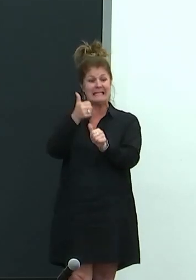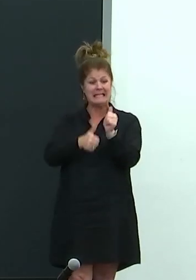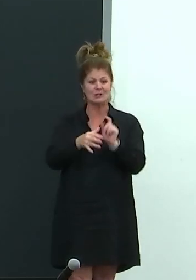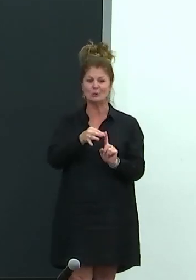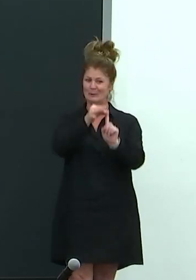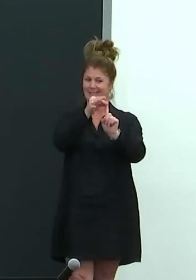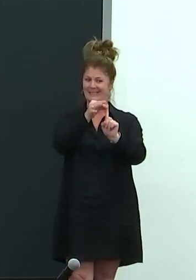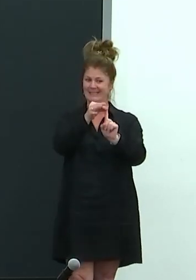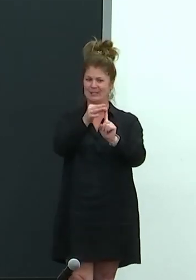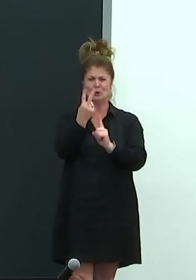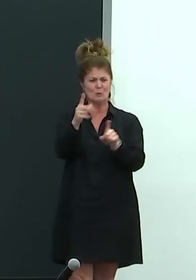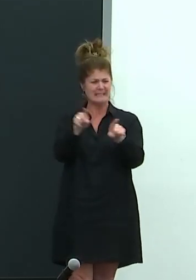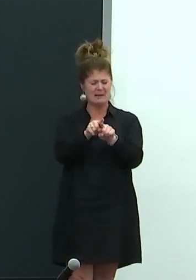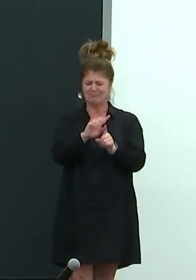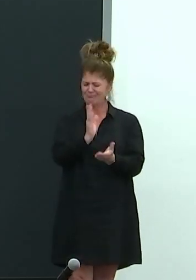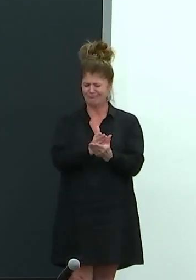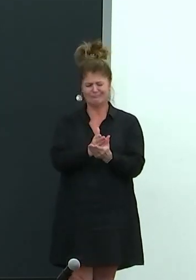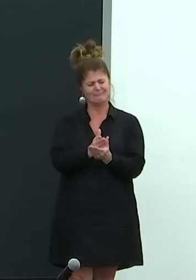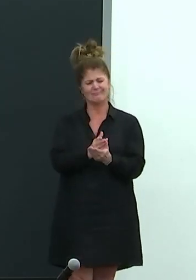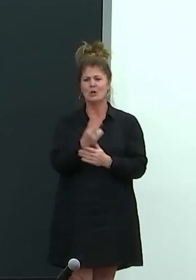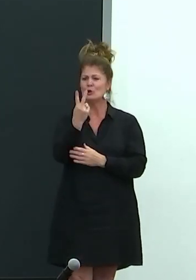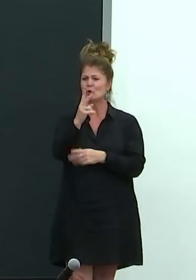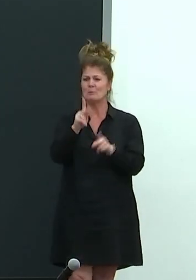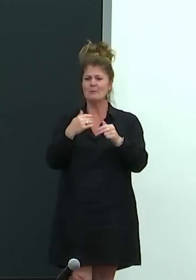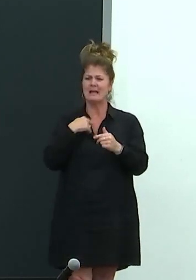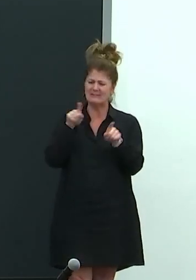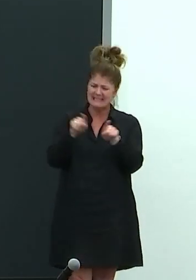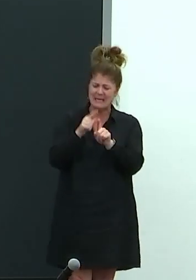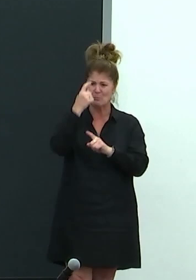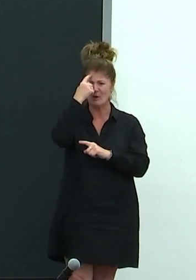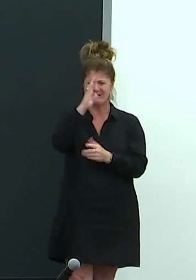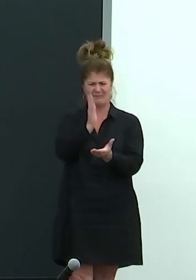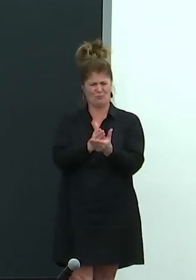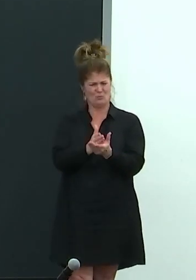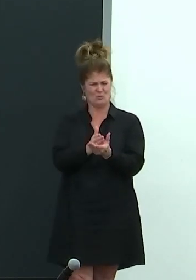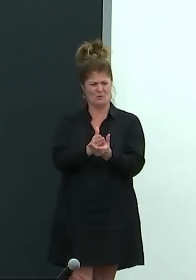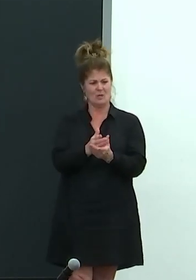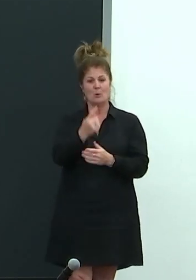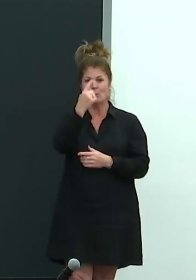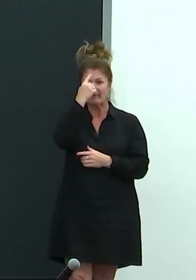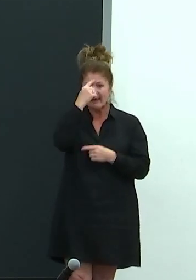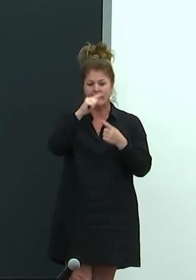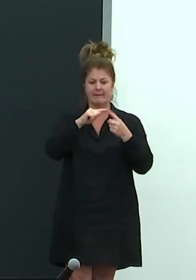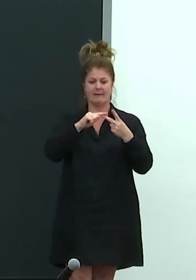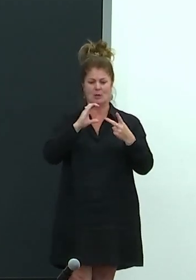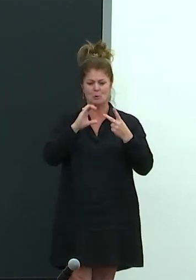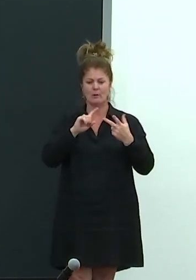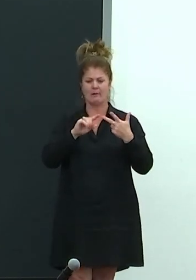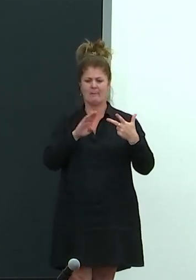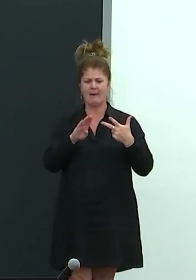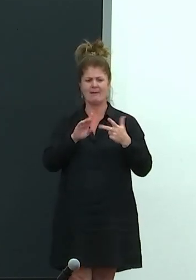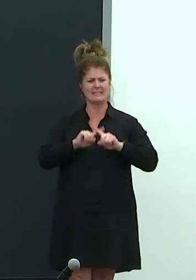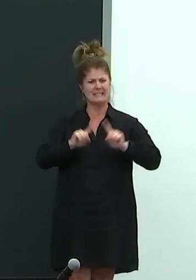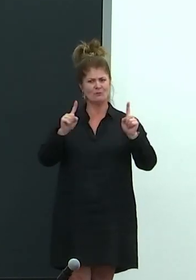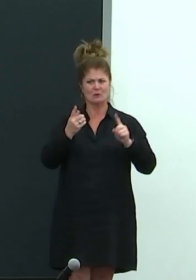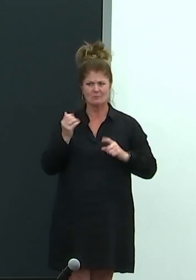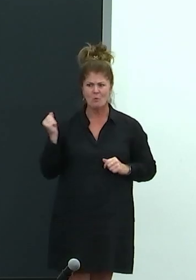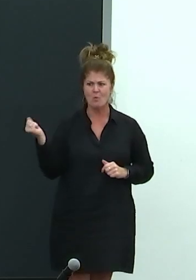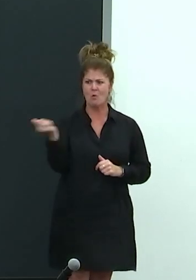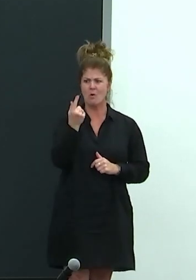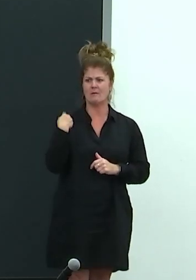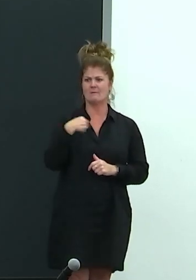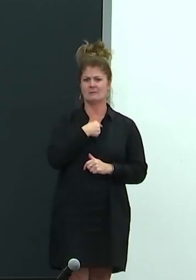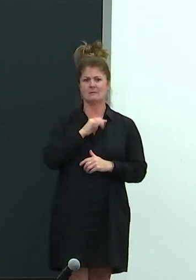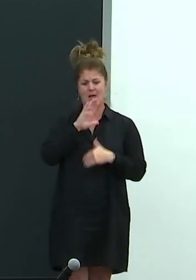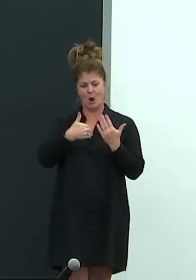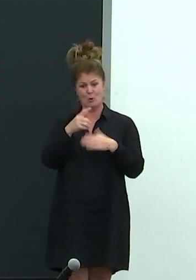alike. No two people have identical brains. We all think, communicate, and behave differently. Our needs are so